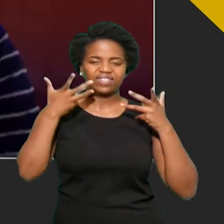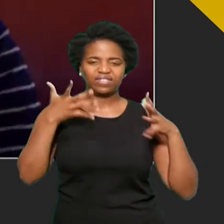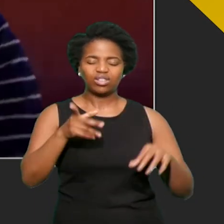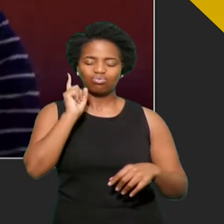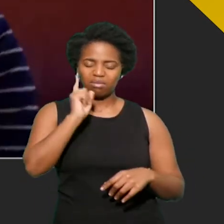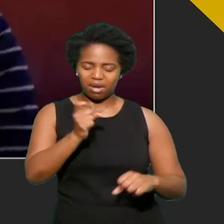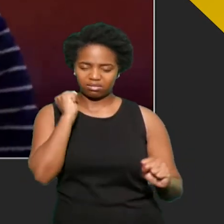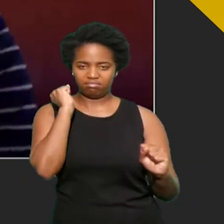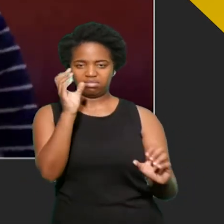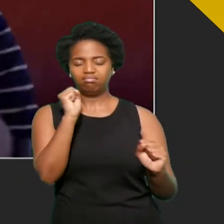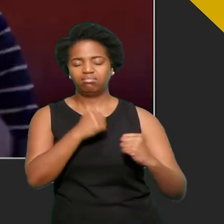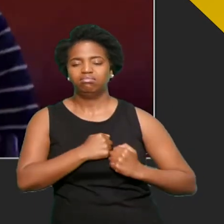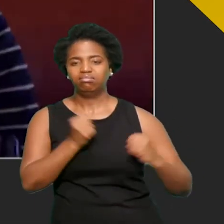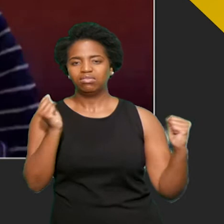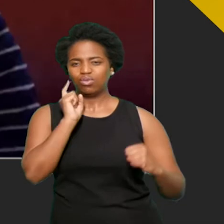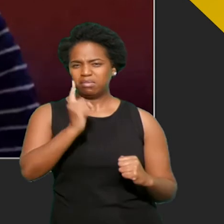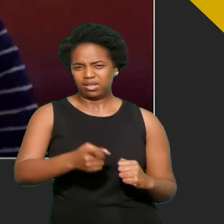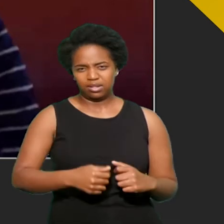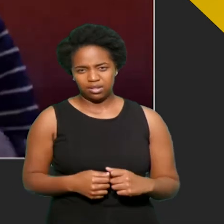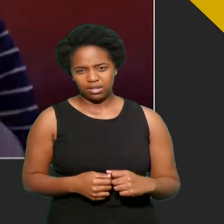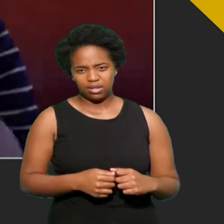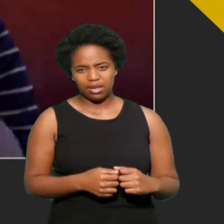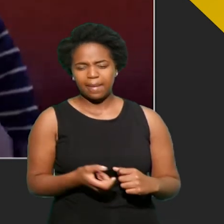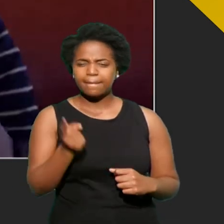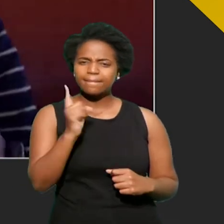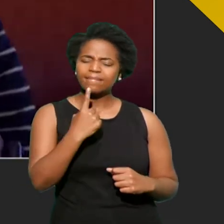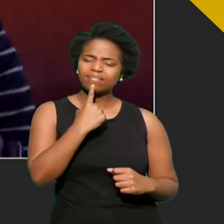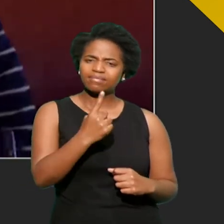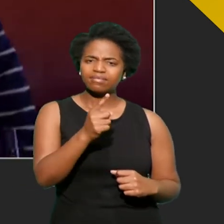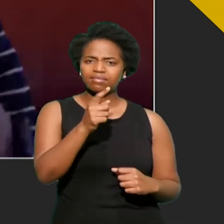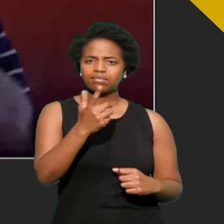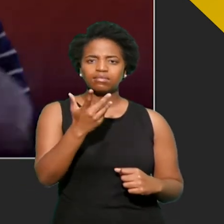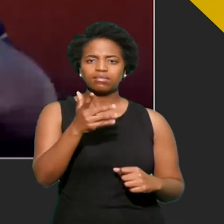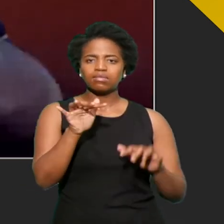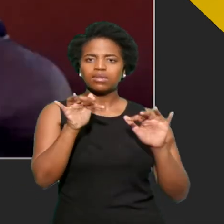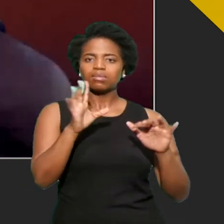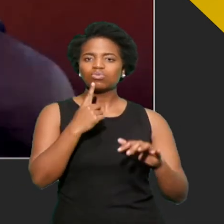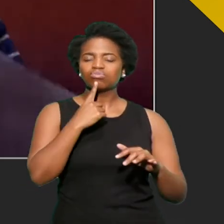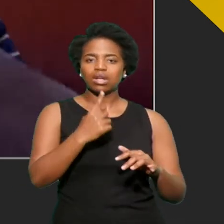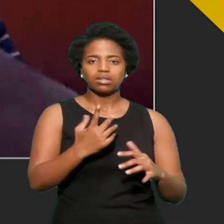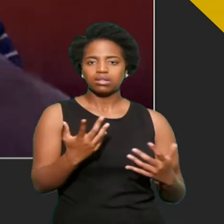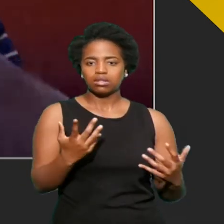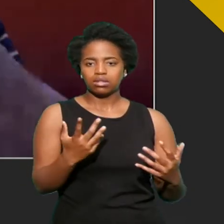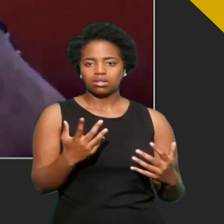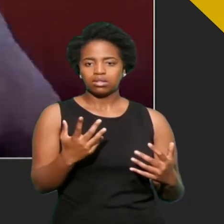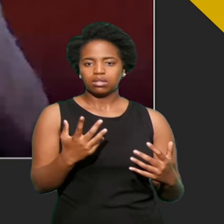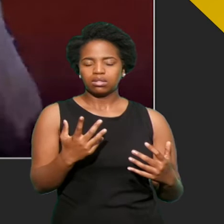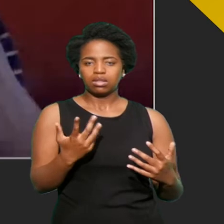is, you got to be able to speak to somebody about your